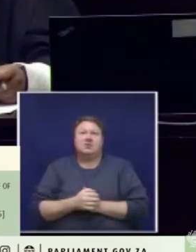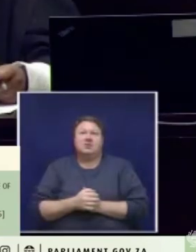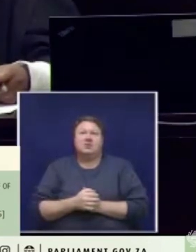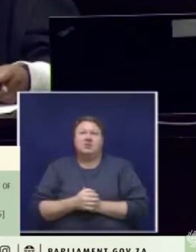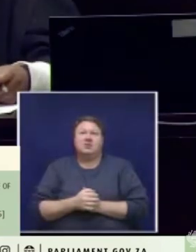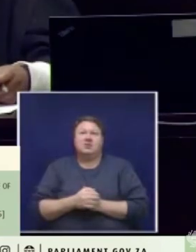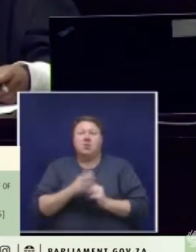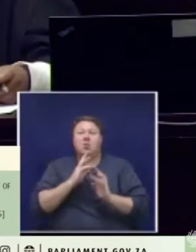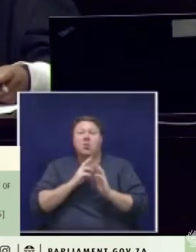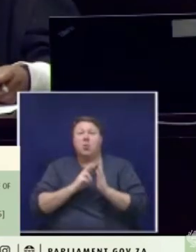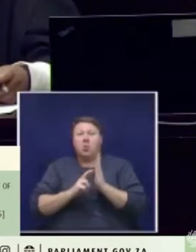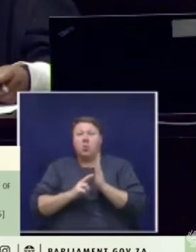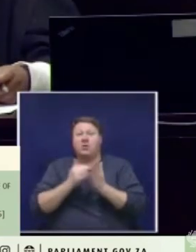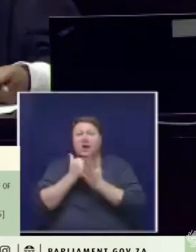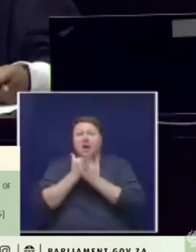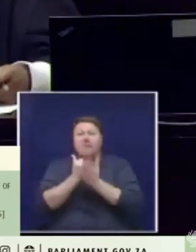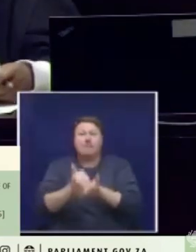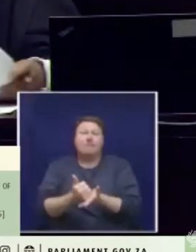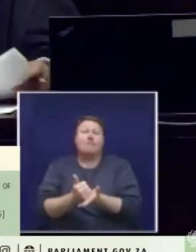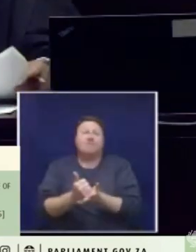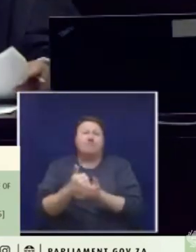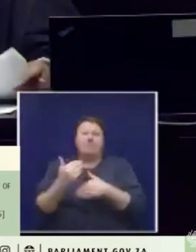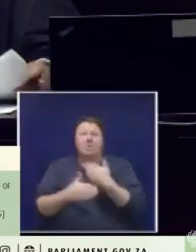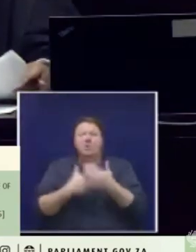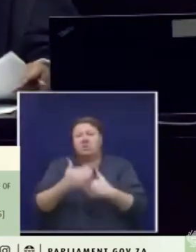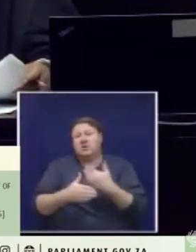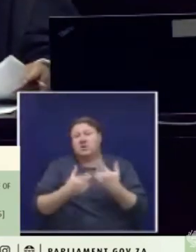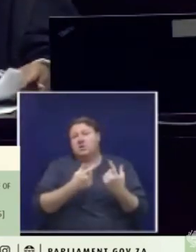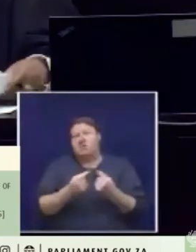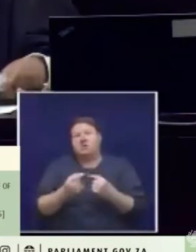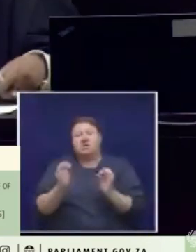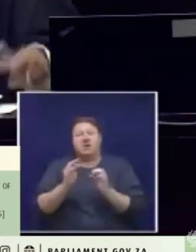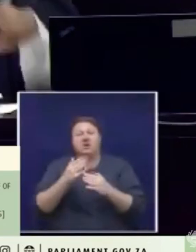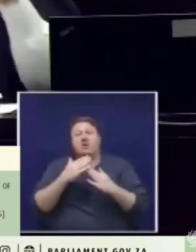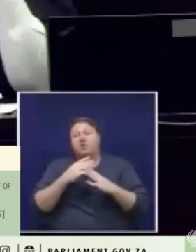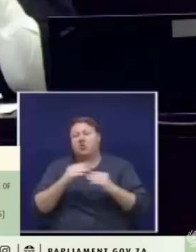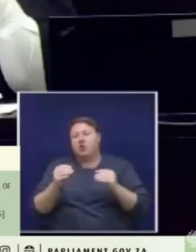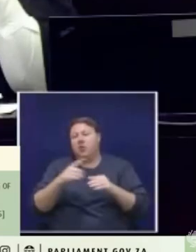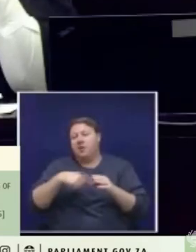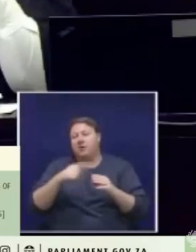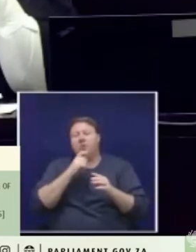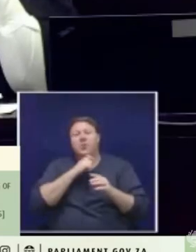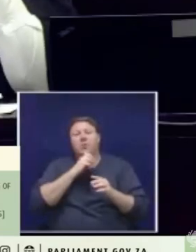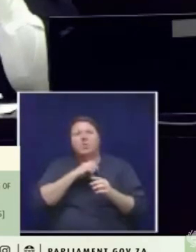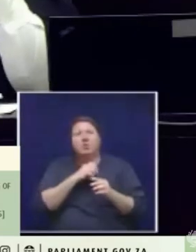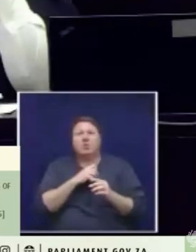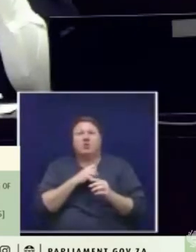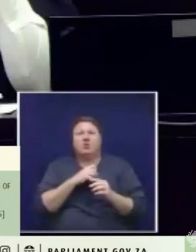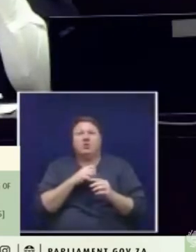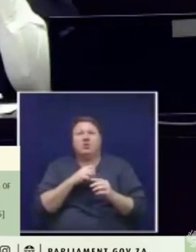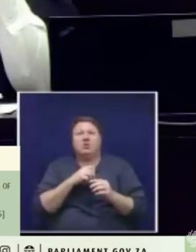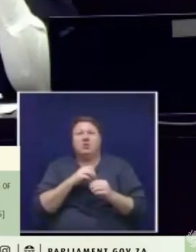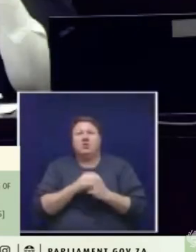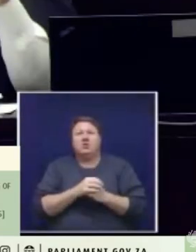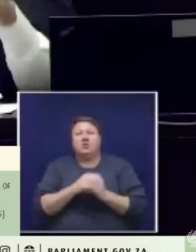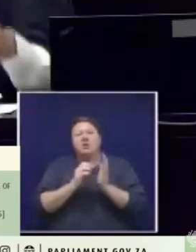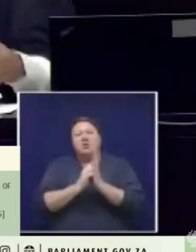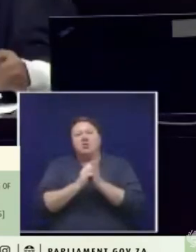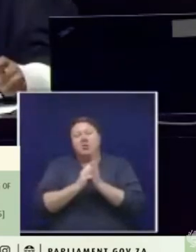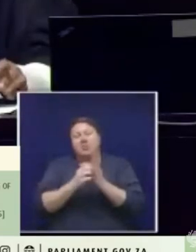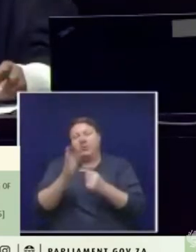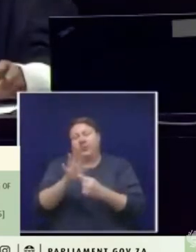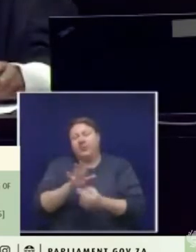are helpful in setting out the process, there's nothing to have prevented us making use of those provisions. Let me give you an